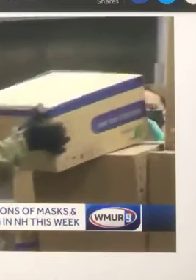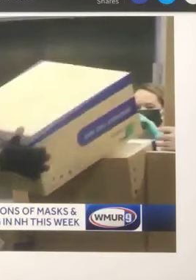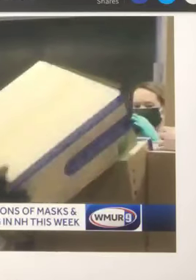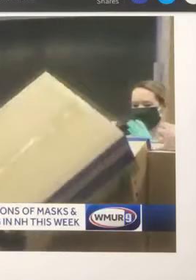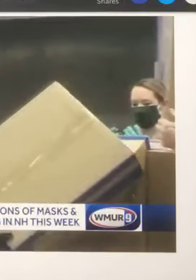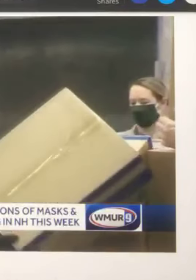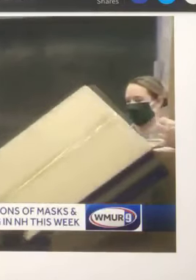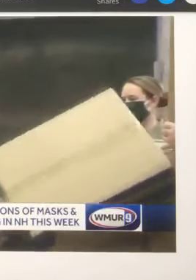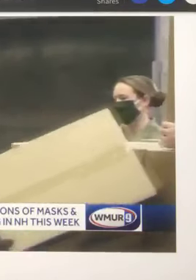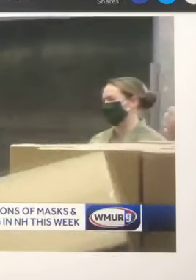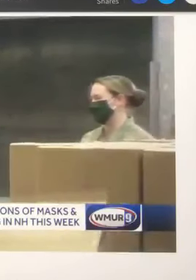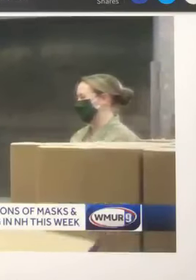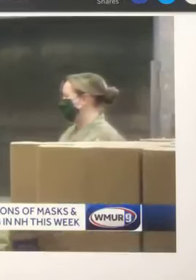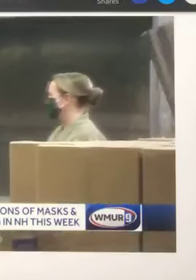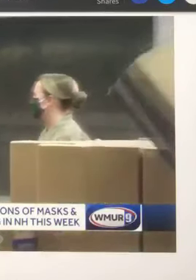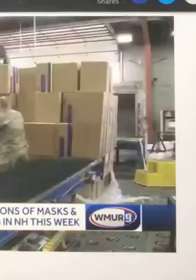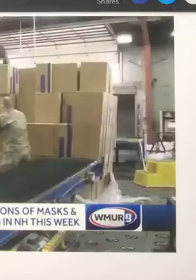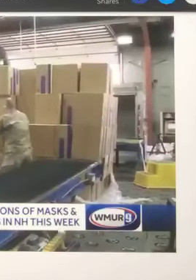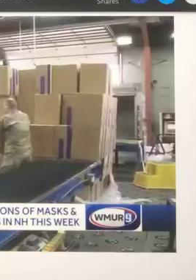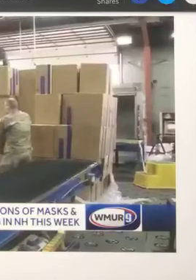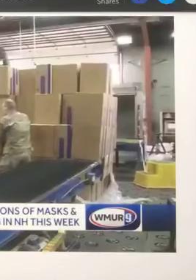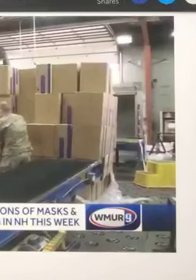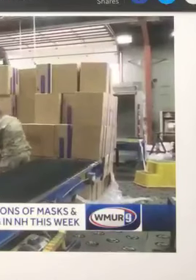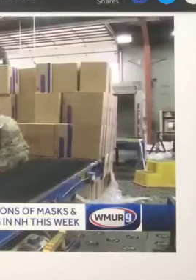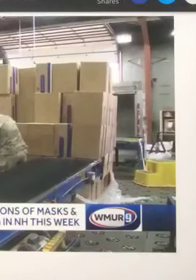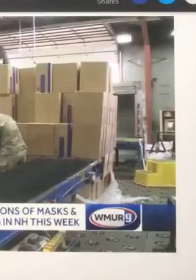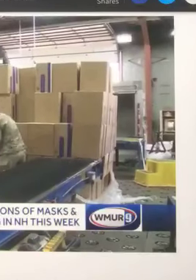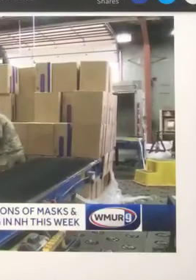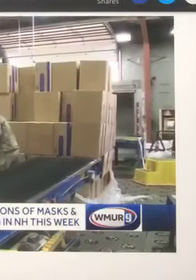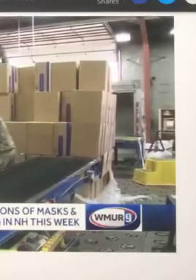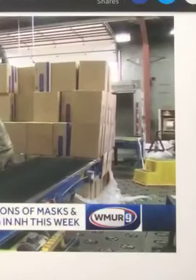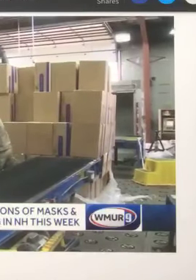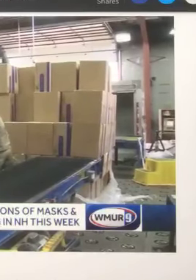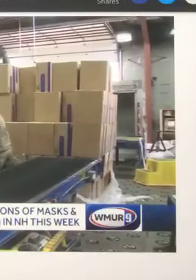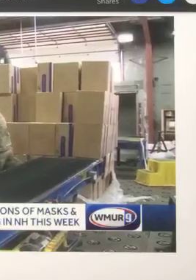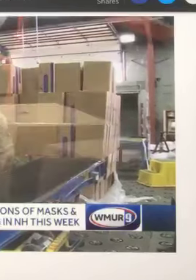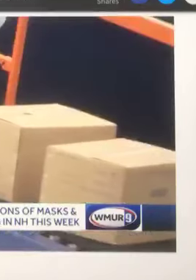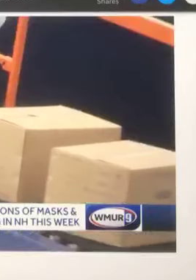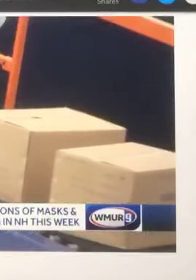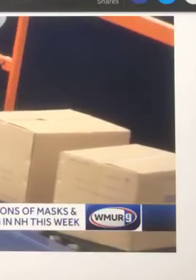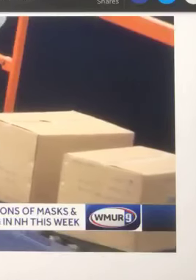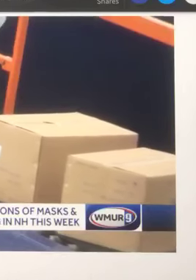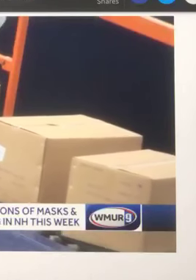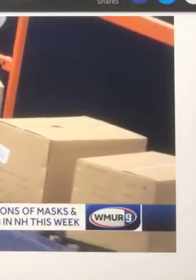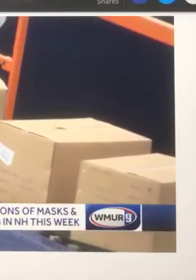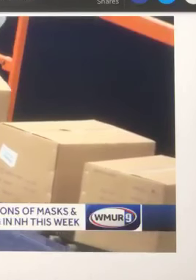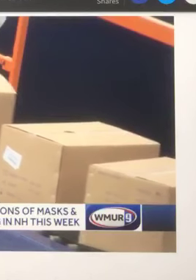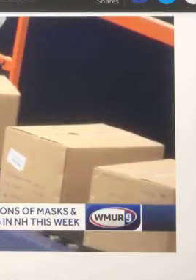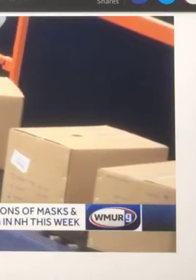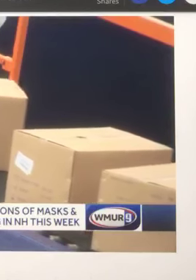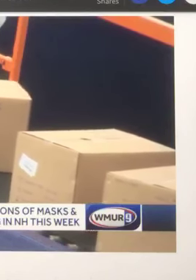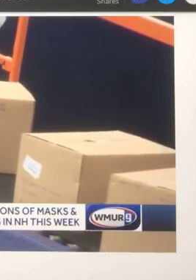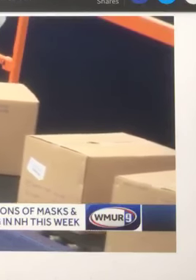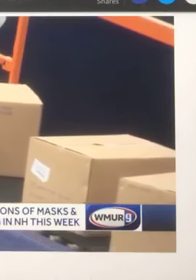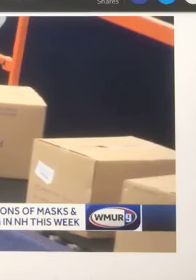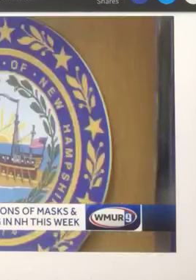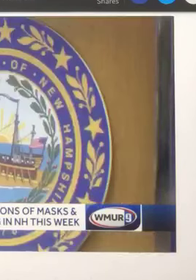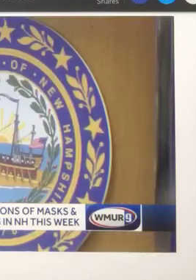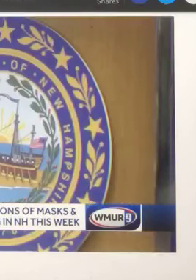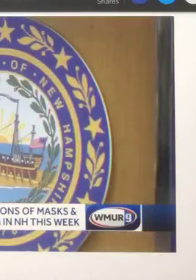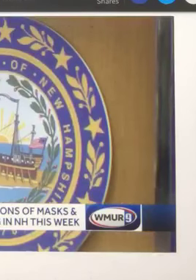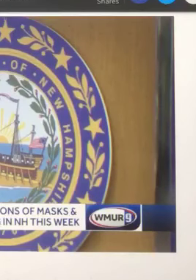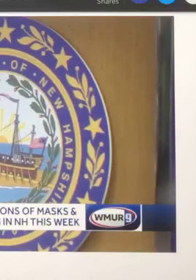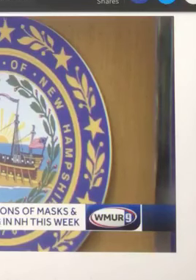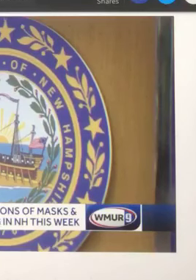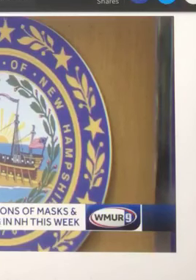another 50,000 this week thanks to two local companies, Circular Blue in Bradford and Coltech in Unity. The